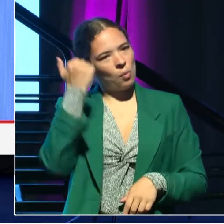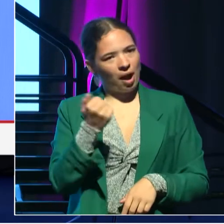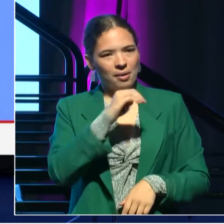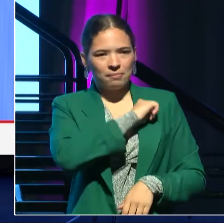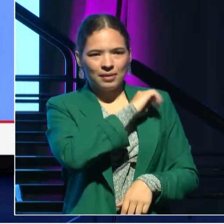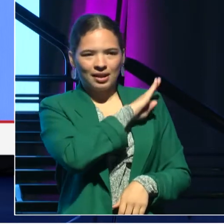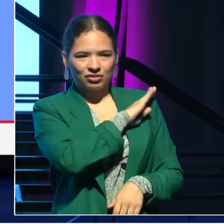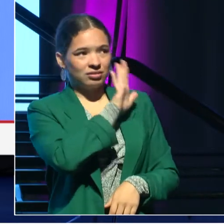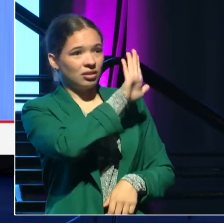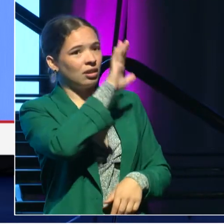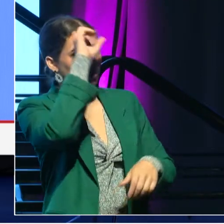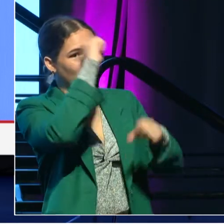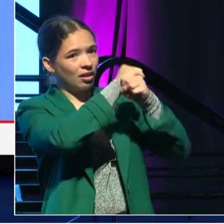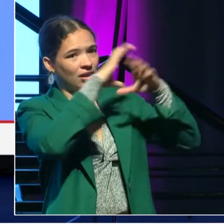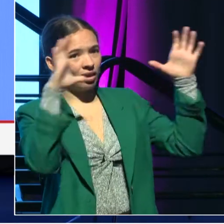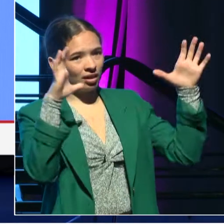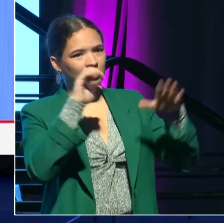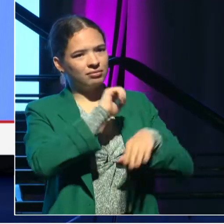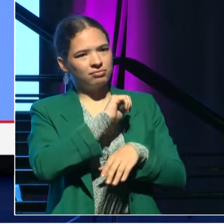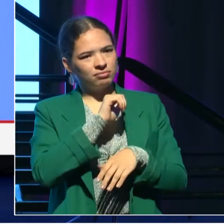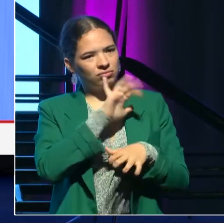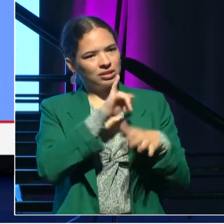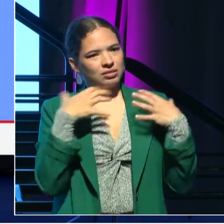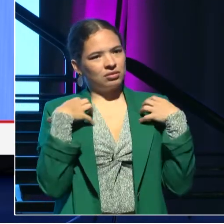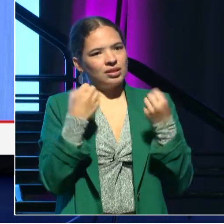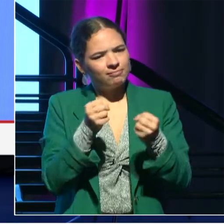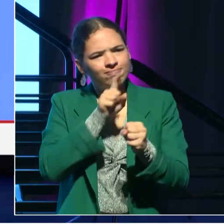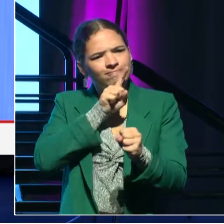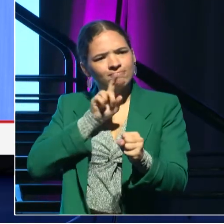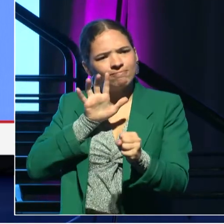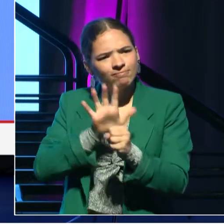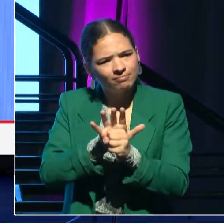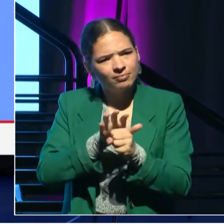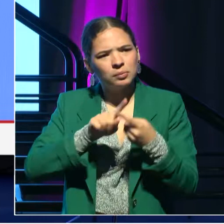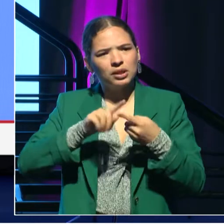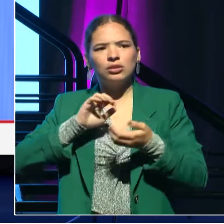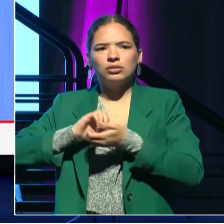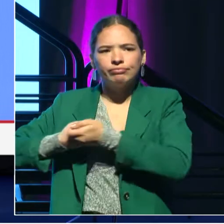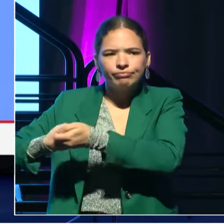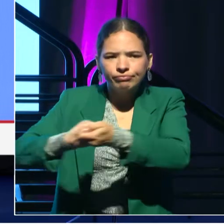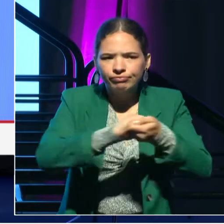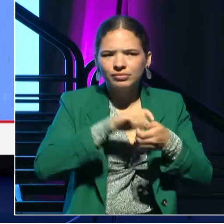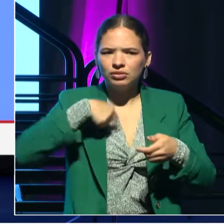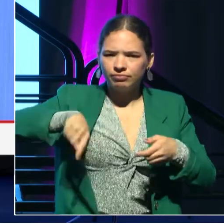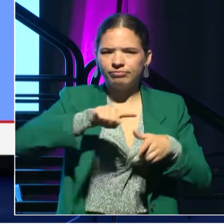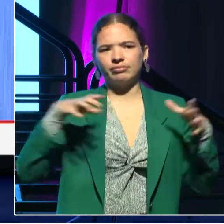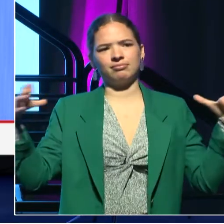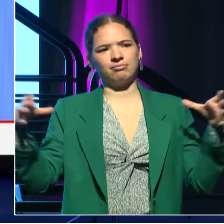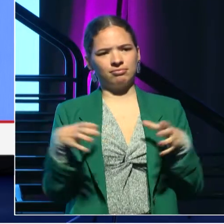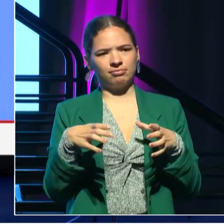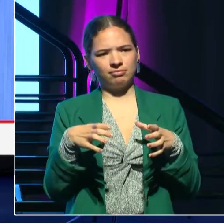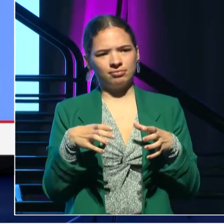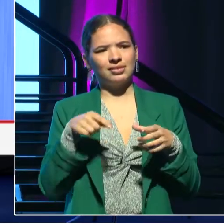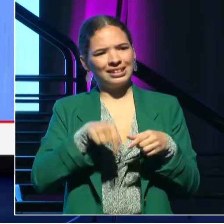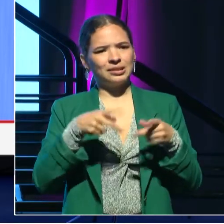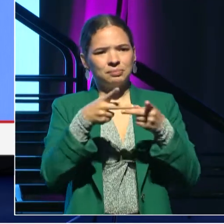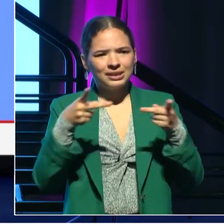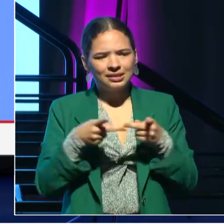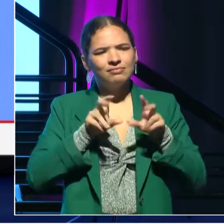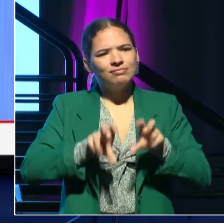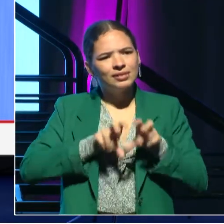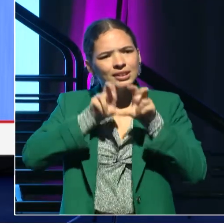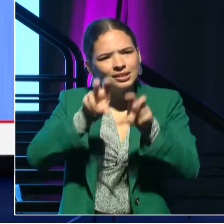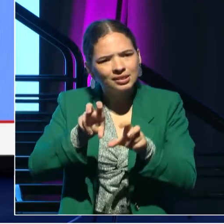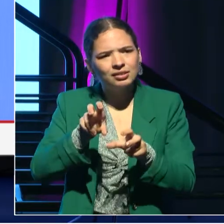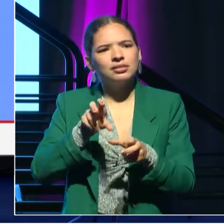and bold commitment of creating collective spaces and investments 5 years ago to ensure that moms across